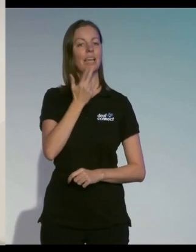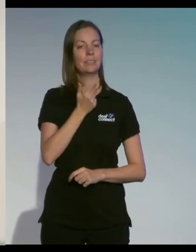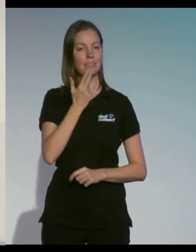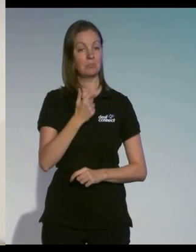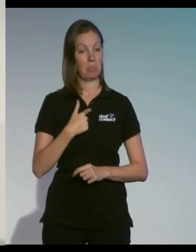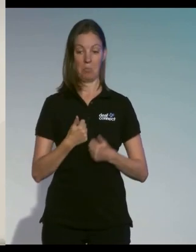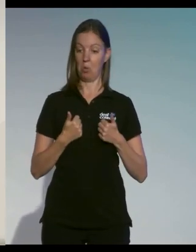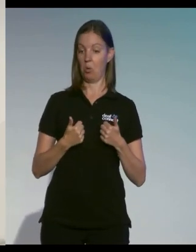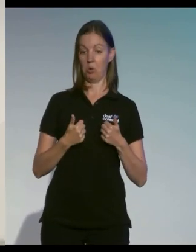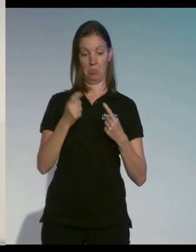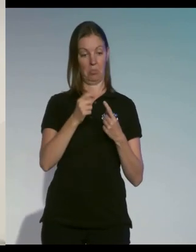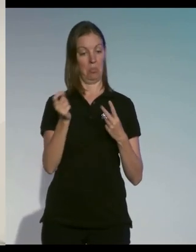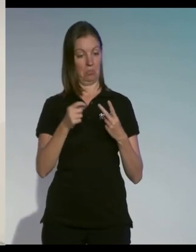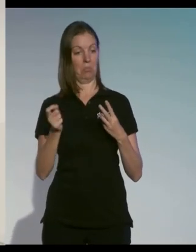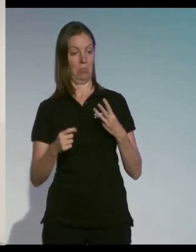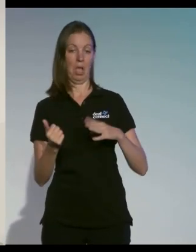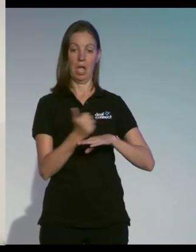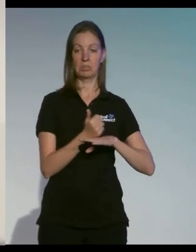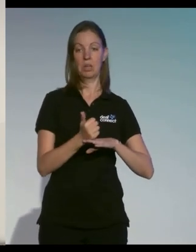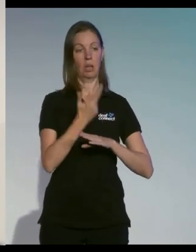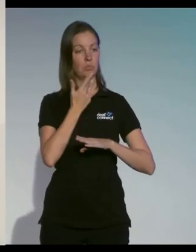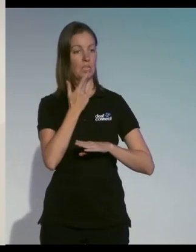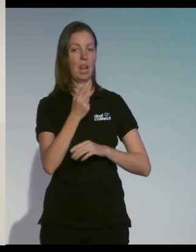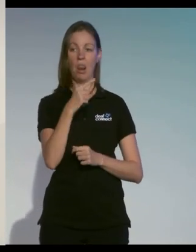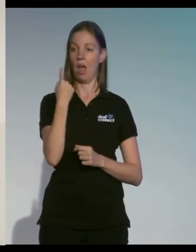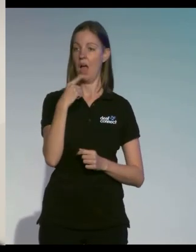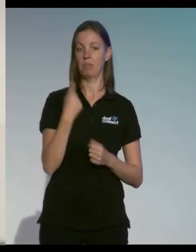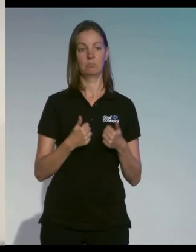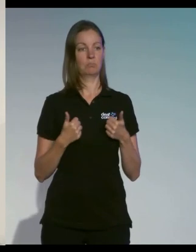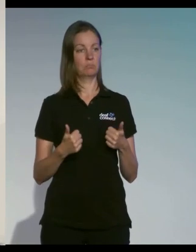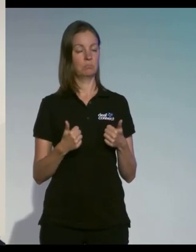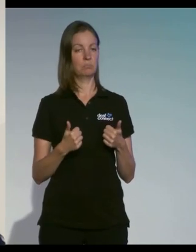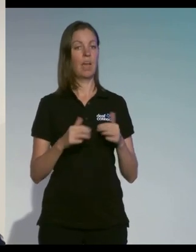was pretty good at doing all of the above. And then in